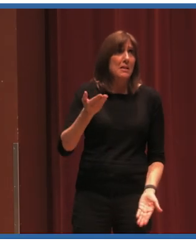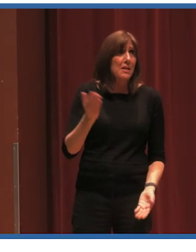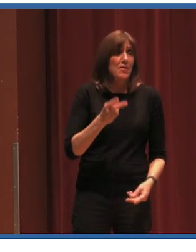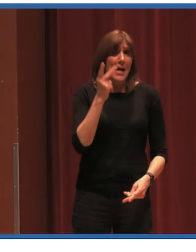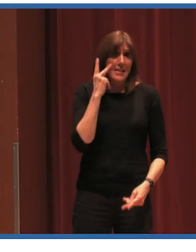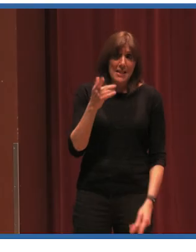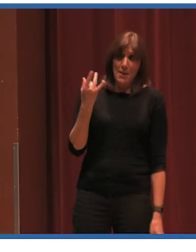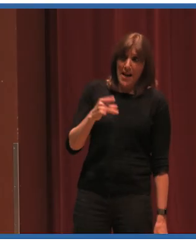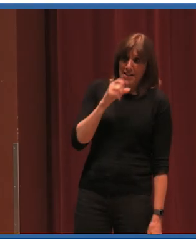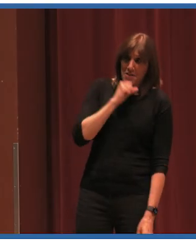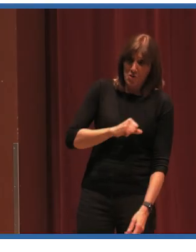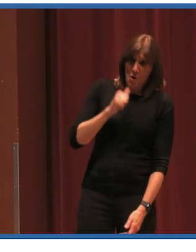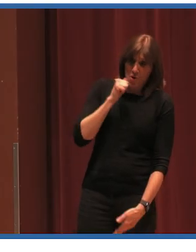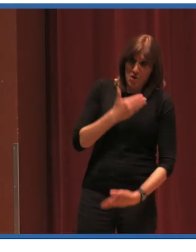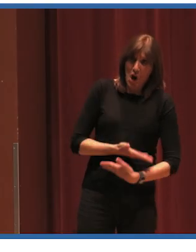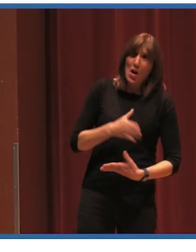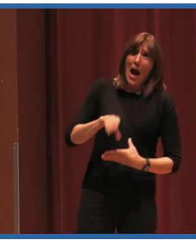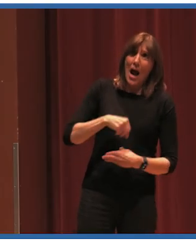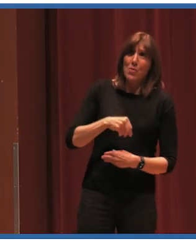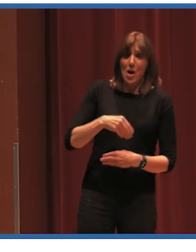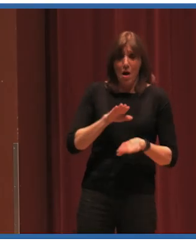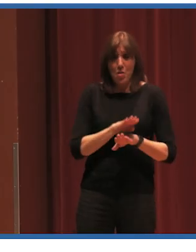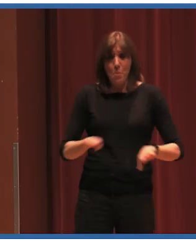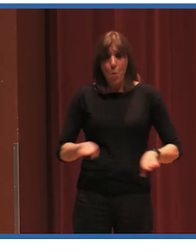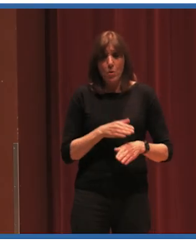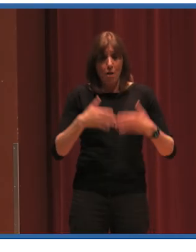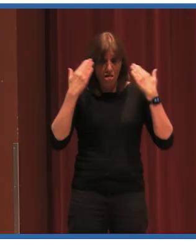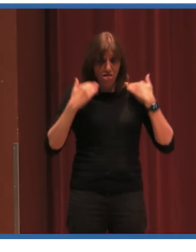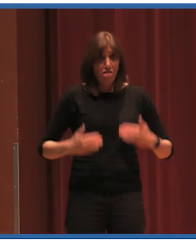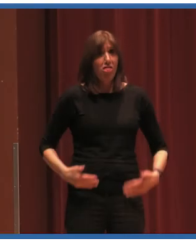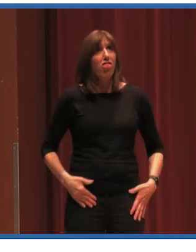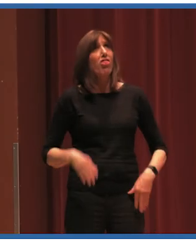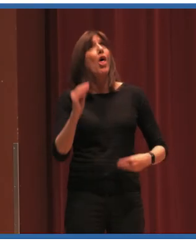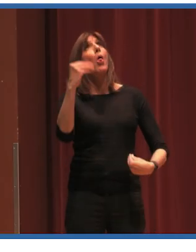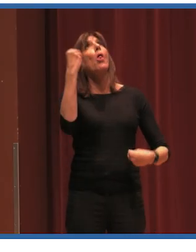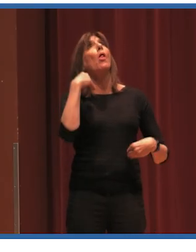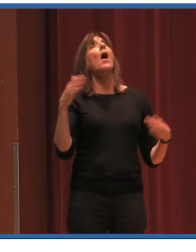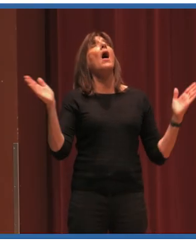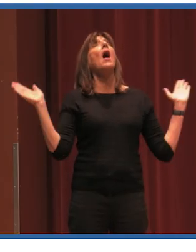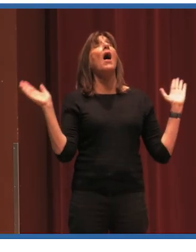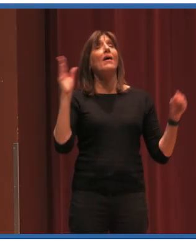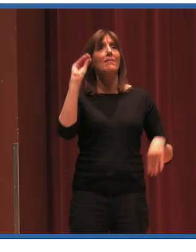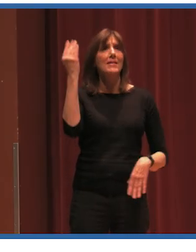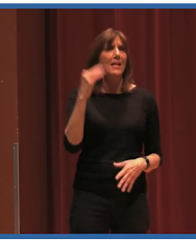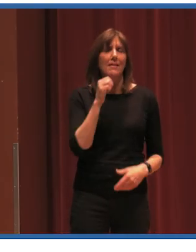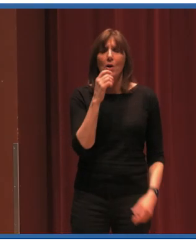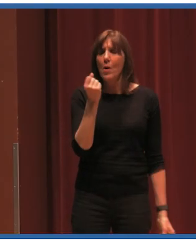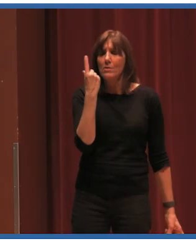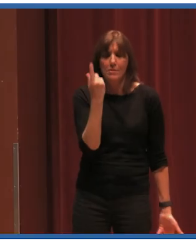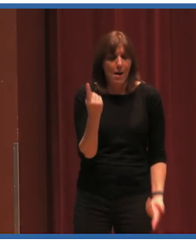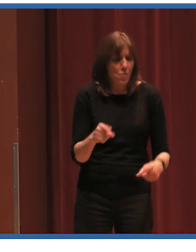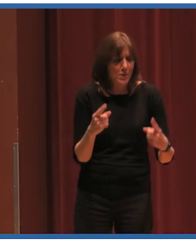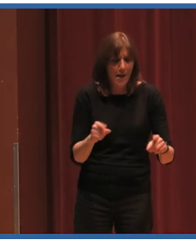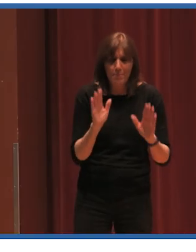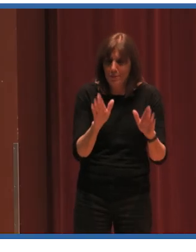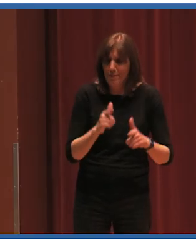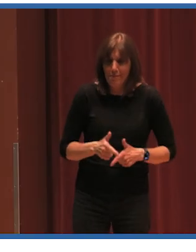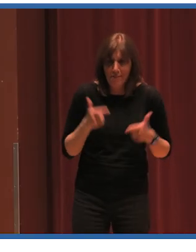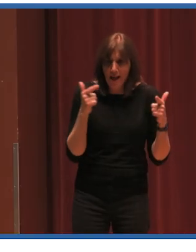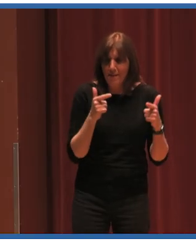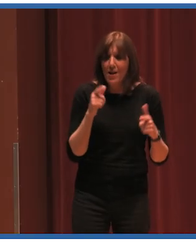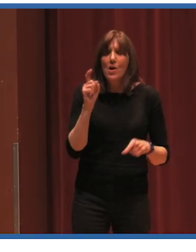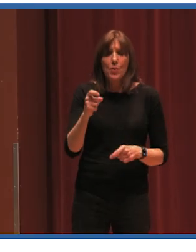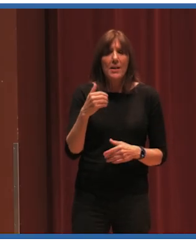my 18-year-old daughter out on the porch slathering herself and laying out. They don't understand what they're doing. So we should